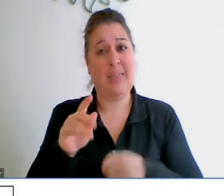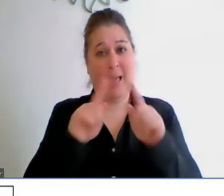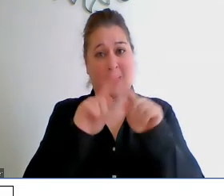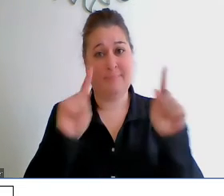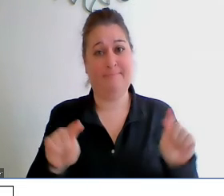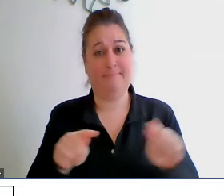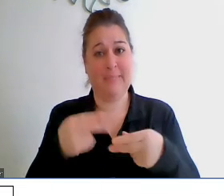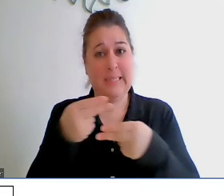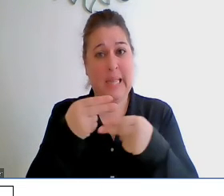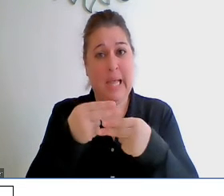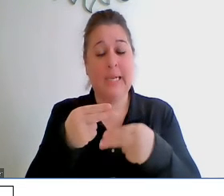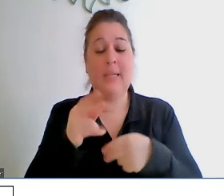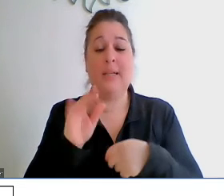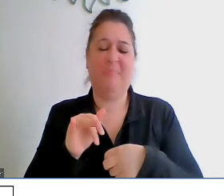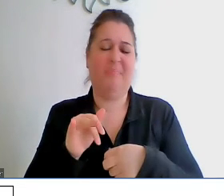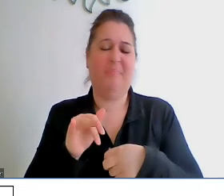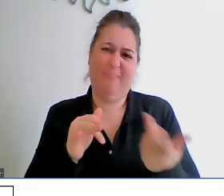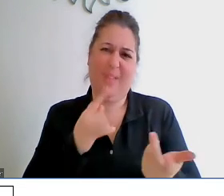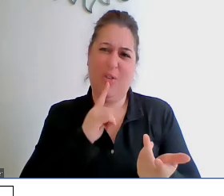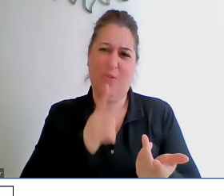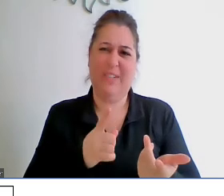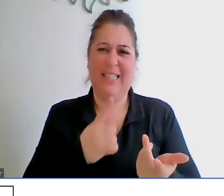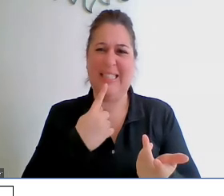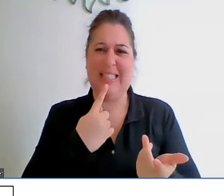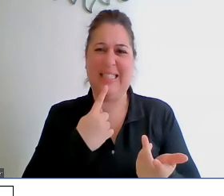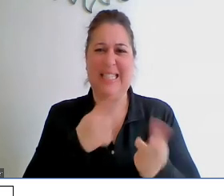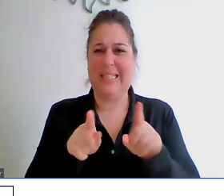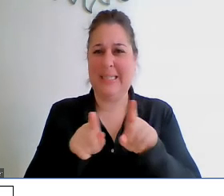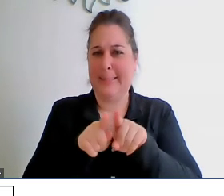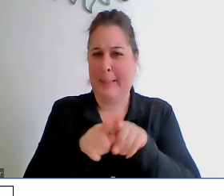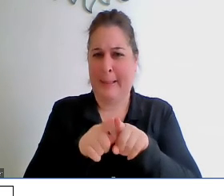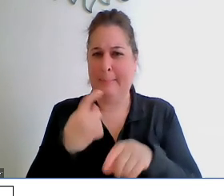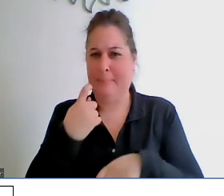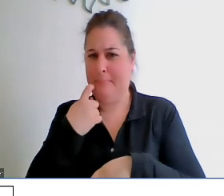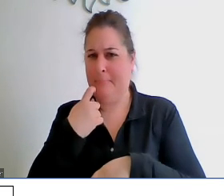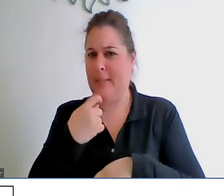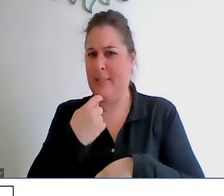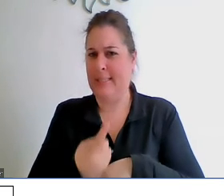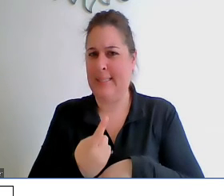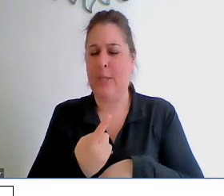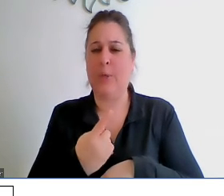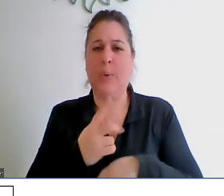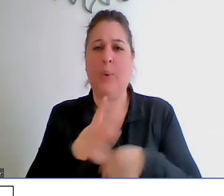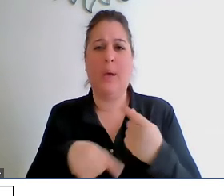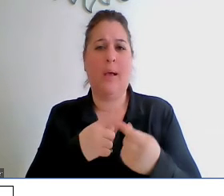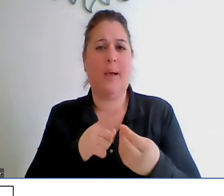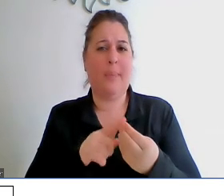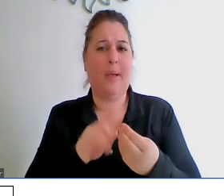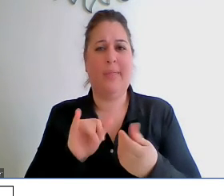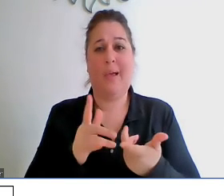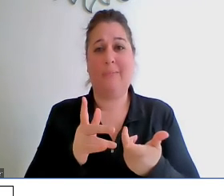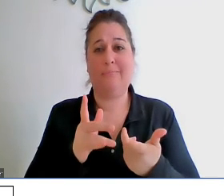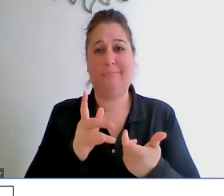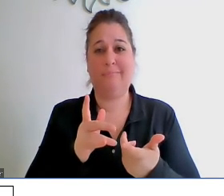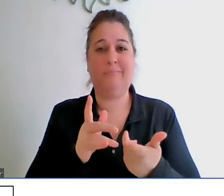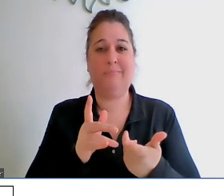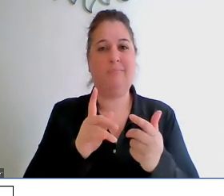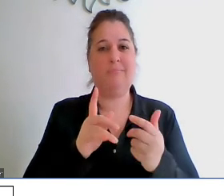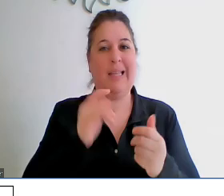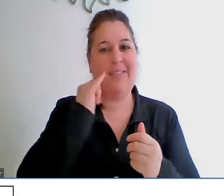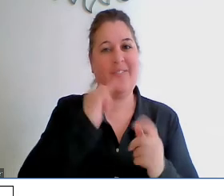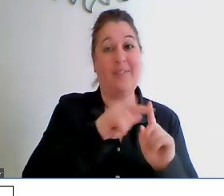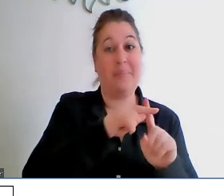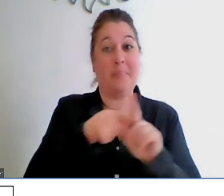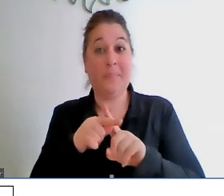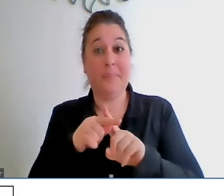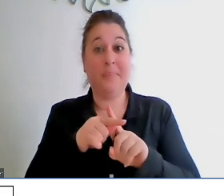All right, so this slide right here just basically outlines exactly what I stated on the previous slide about if it says